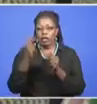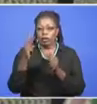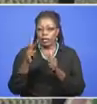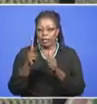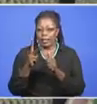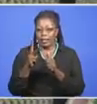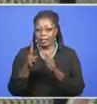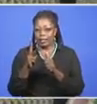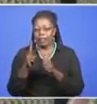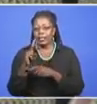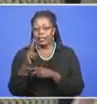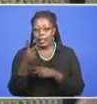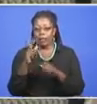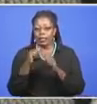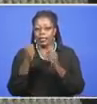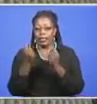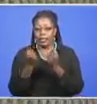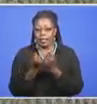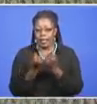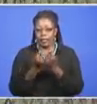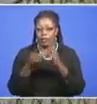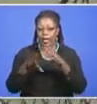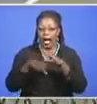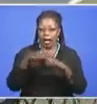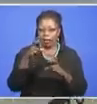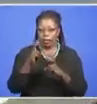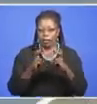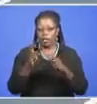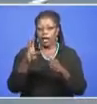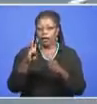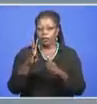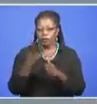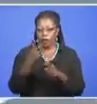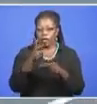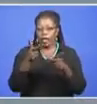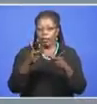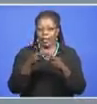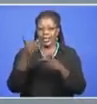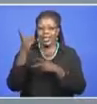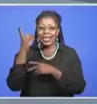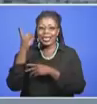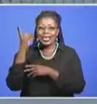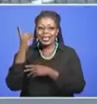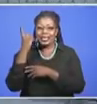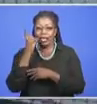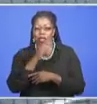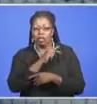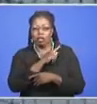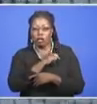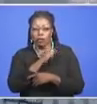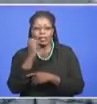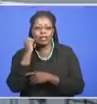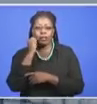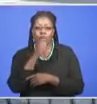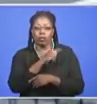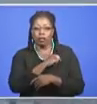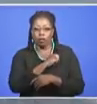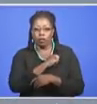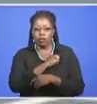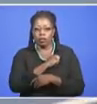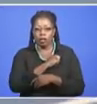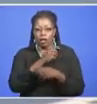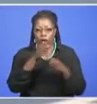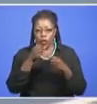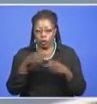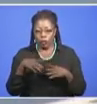were handed a loss and bowed out of competition in fourth place. Daniel Thompson and Simone Pratt were defeated by Monica Miatis